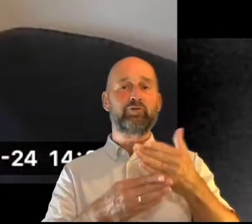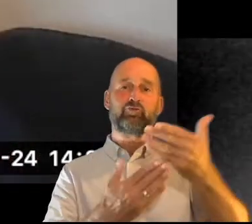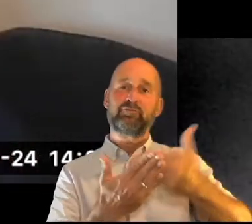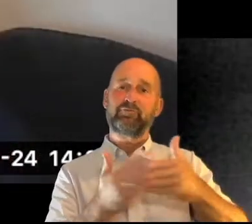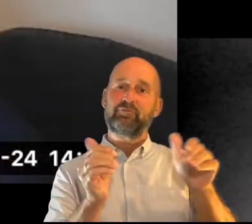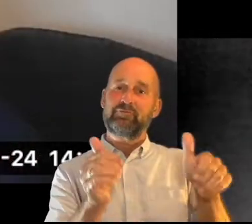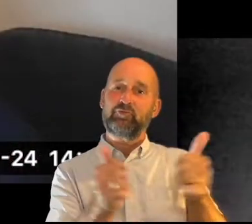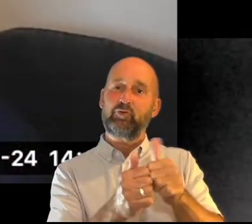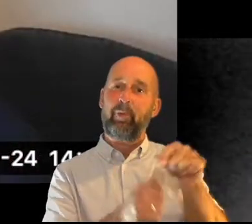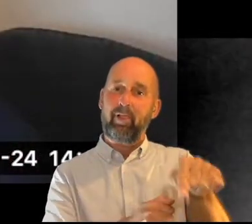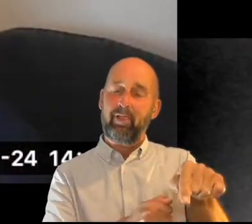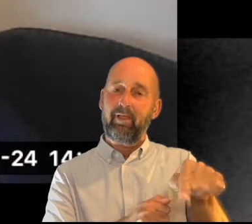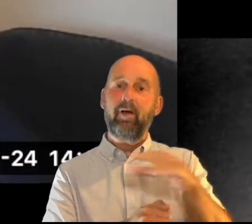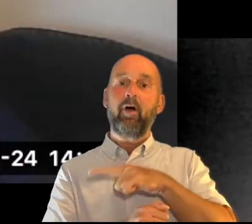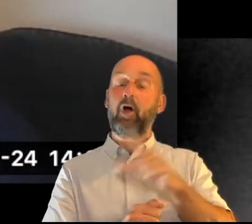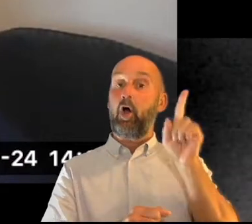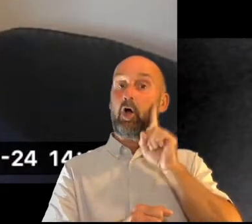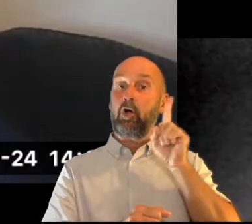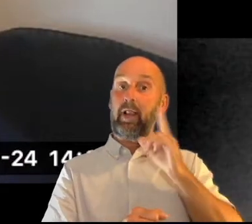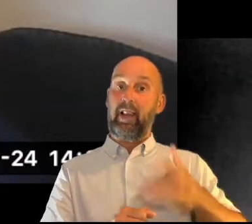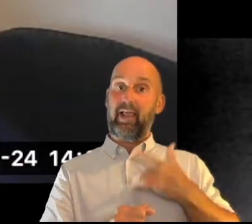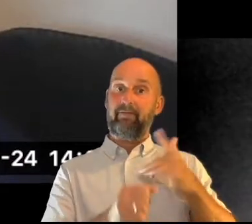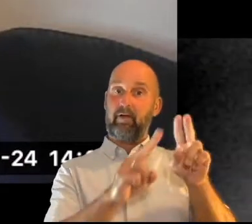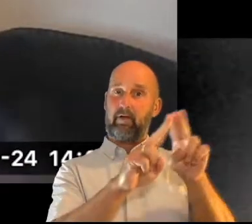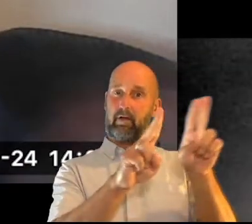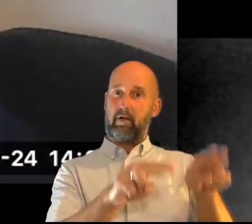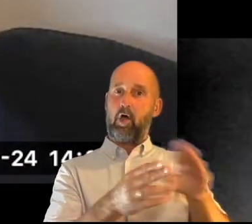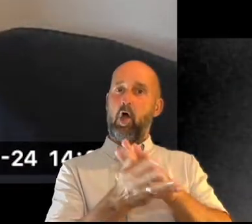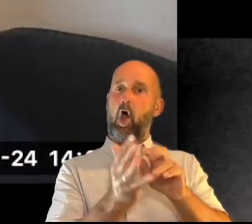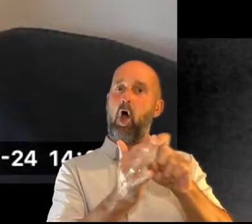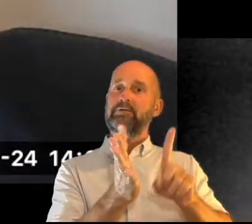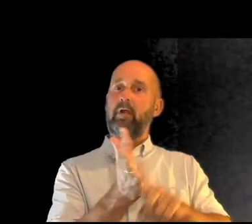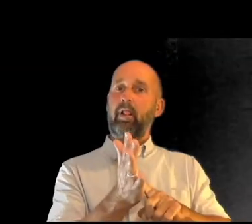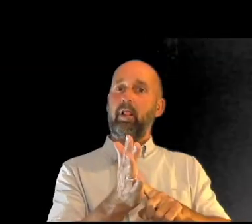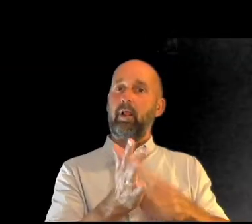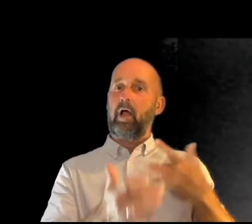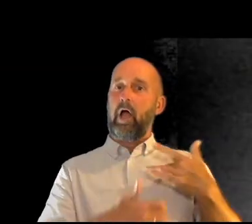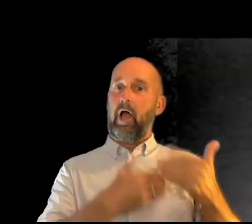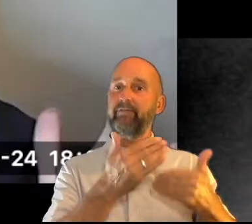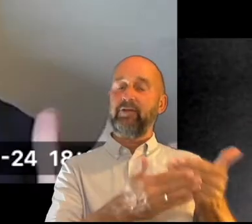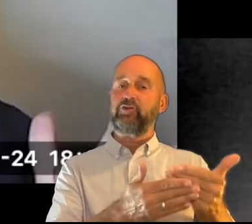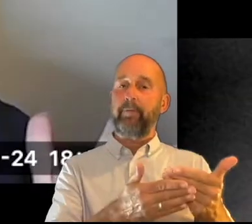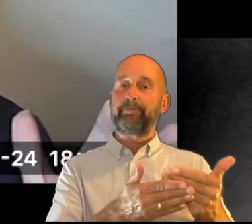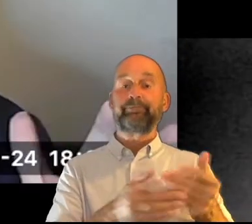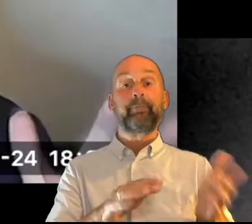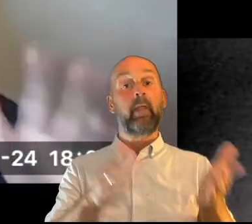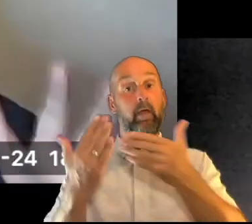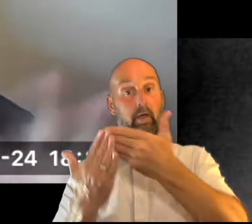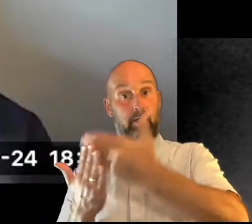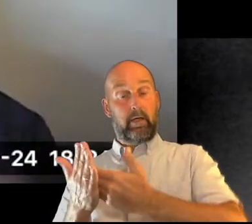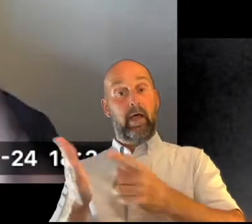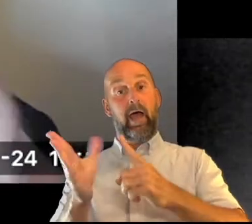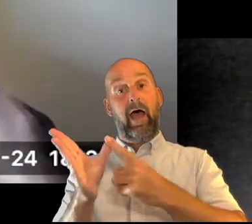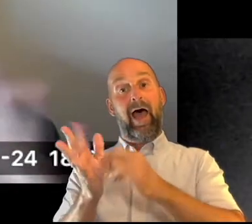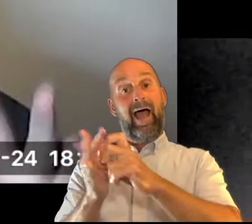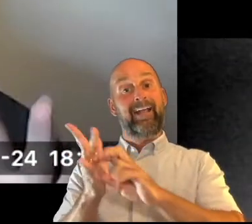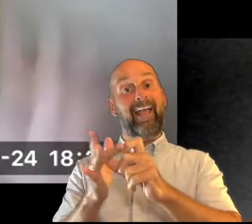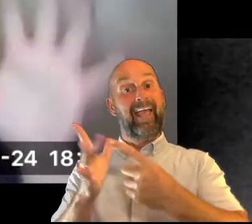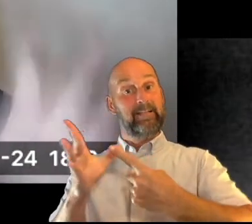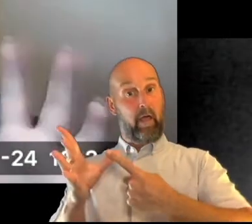piece about a girl who lives in a hostel going on adventures and things. Arcadia is about disabled